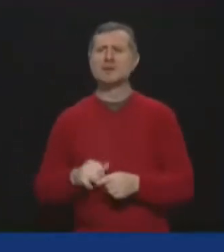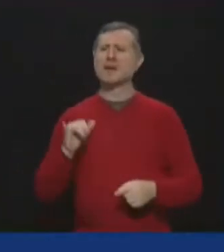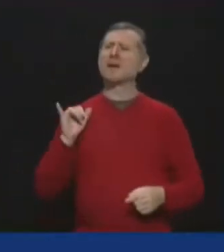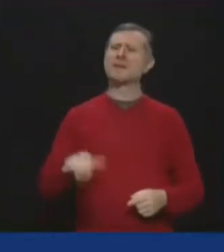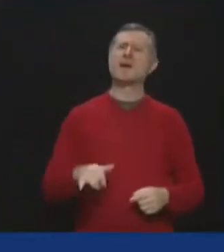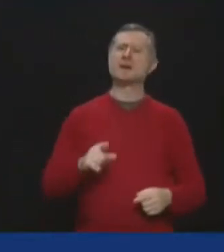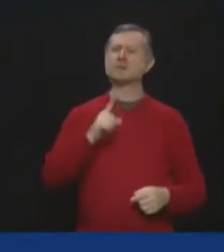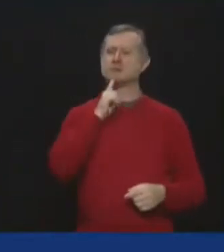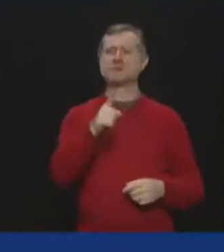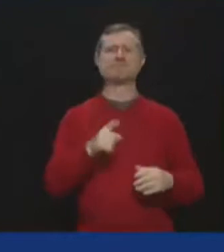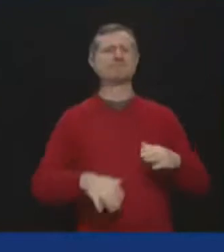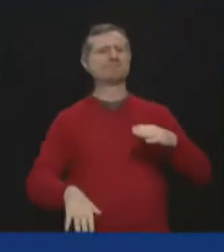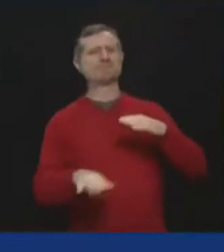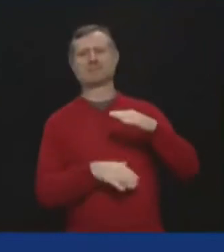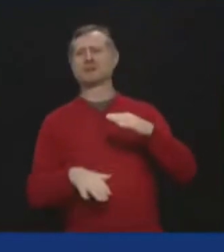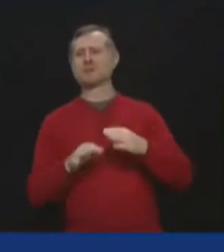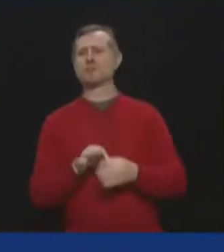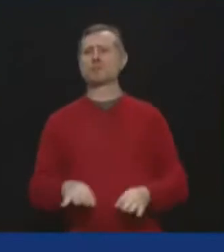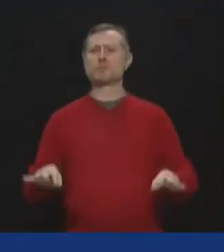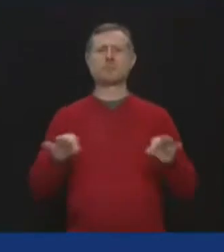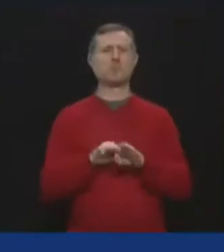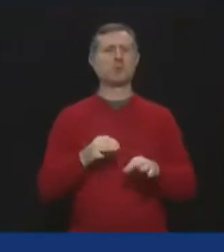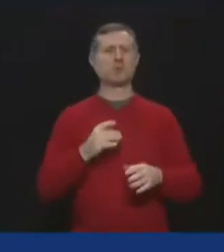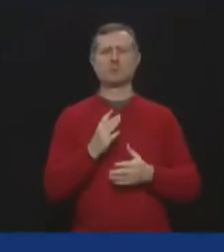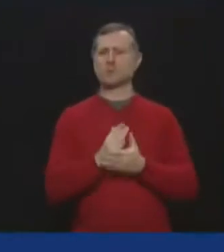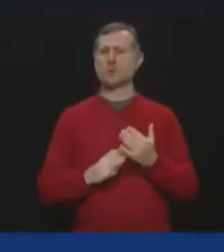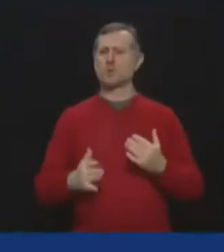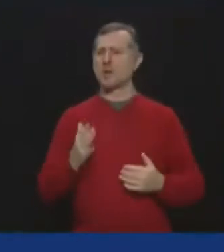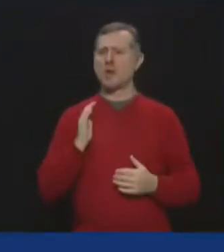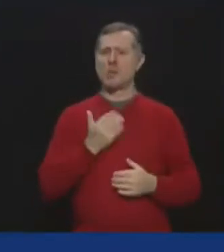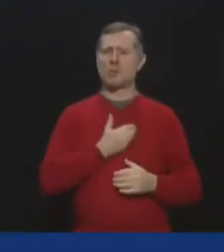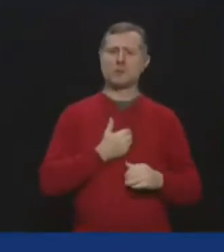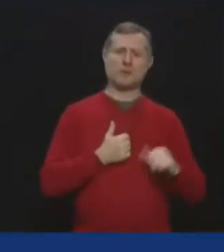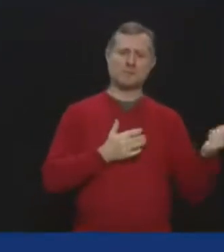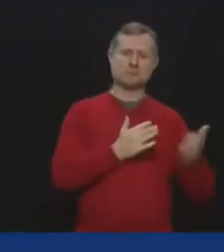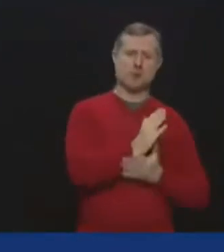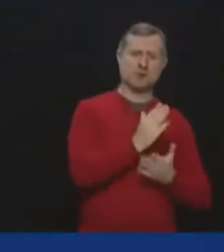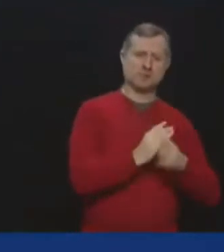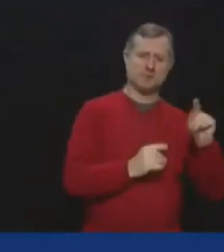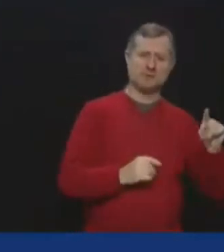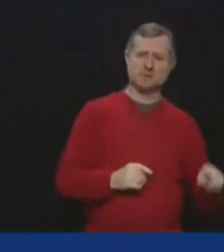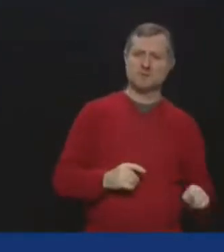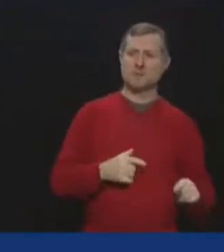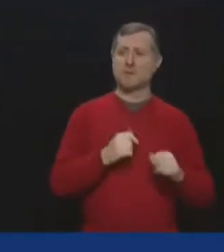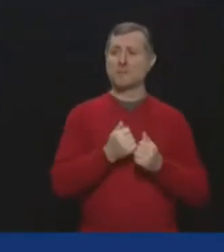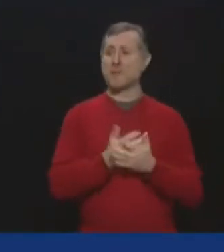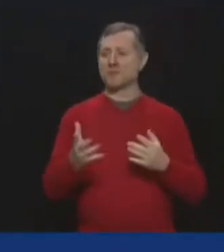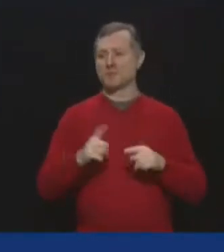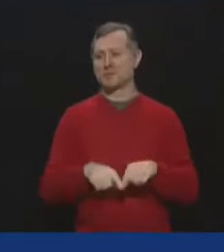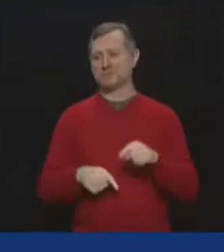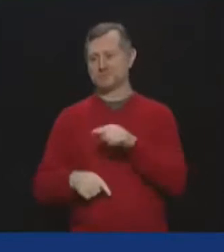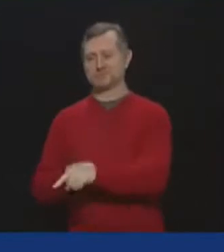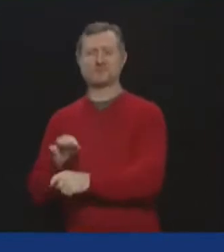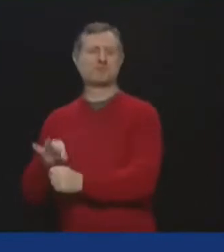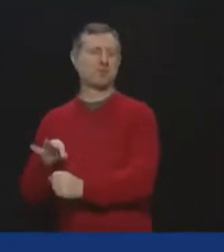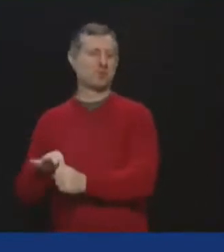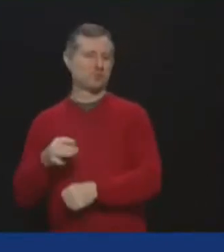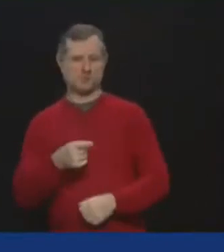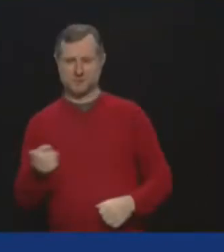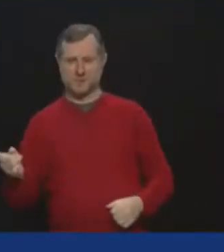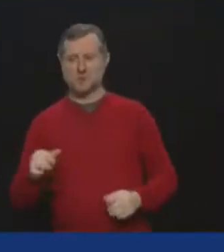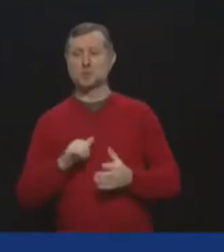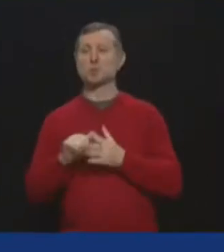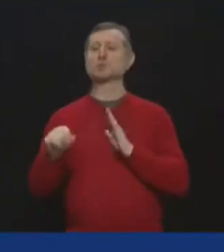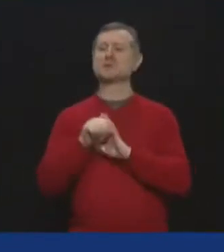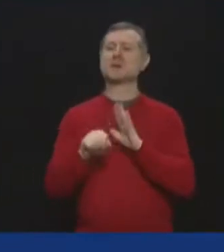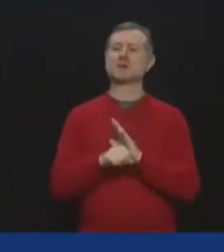to our reproductive rights and every other rights. And I must say that New York State has led the way in legalizing abortion even